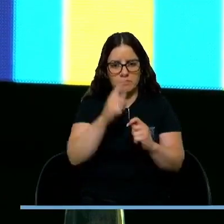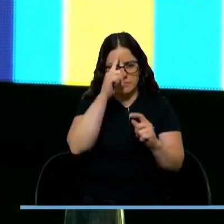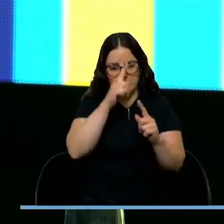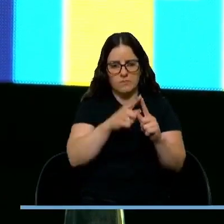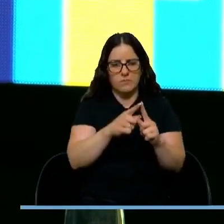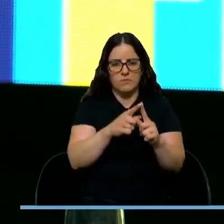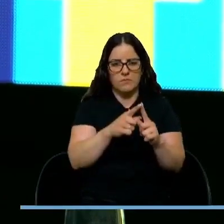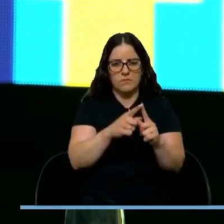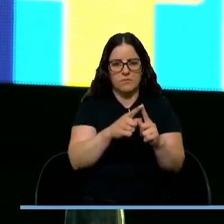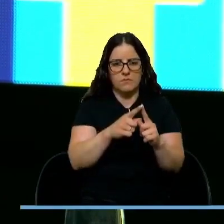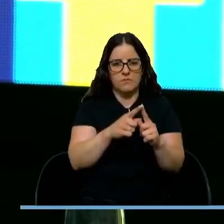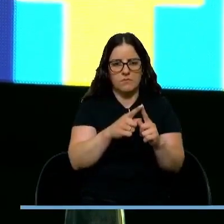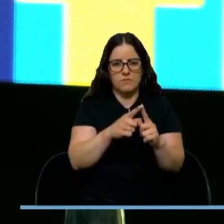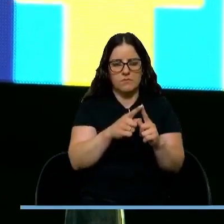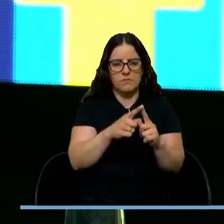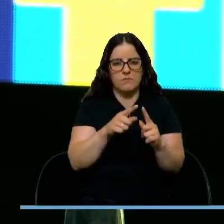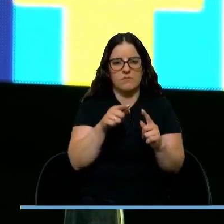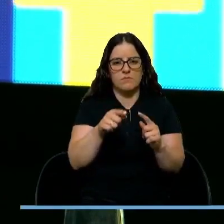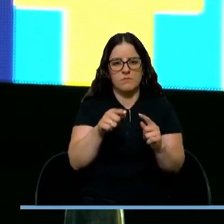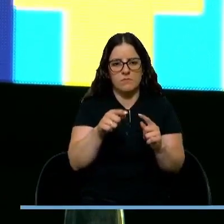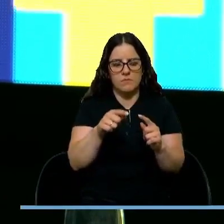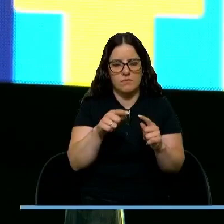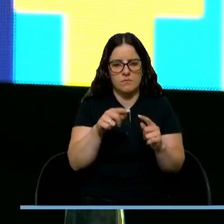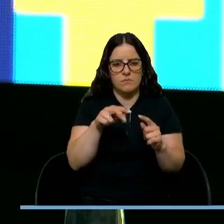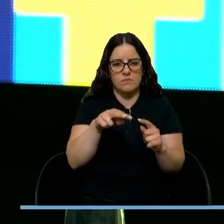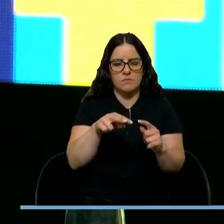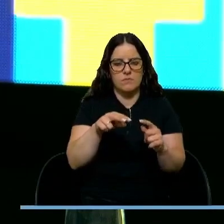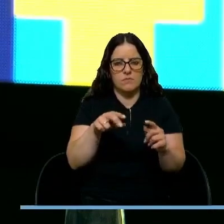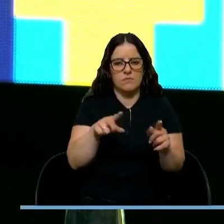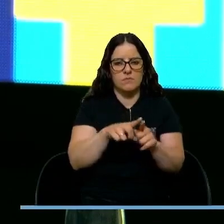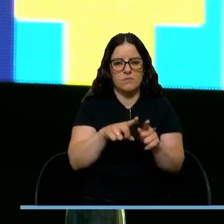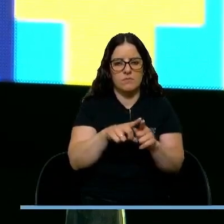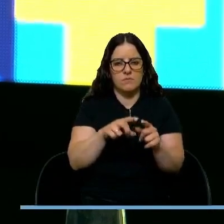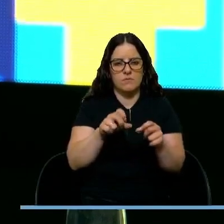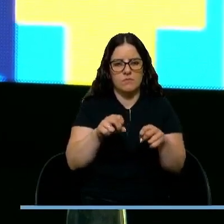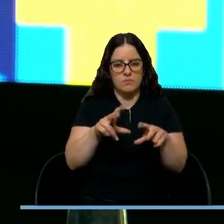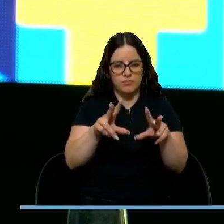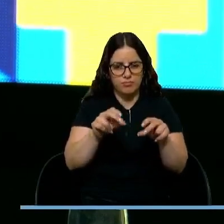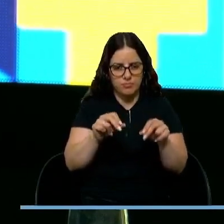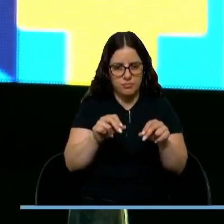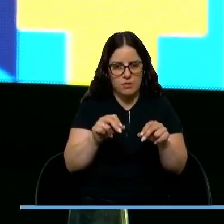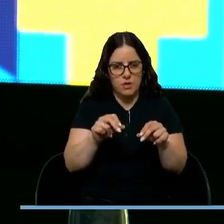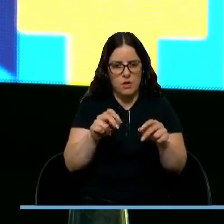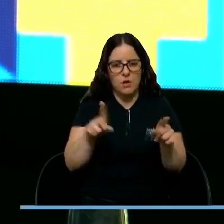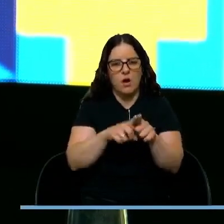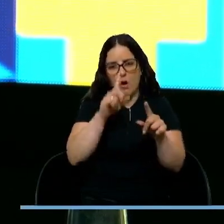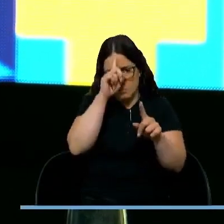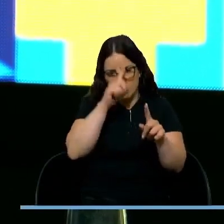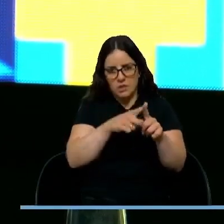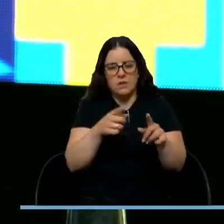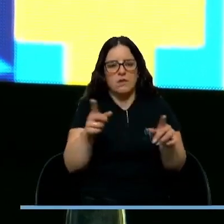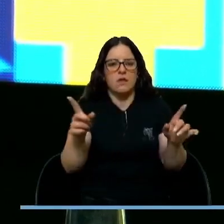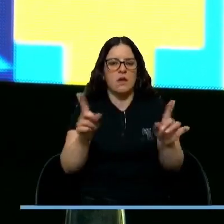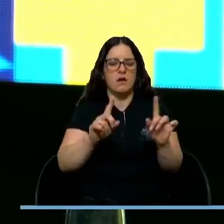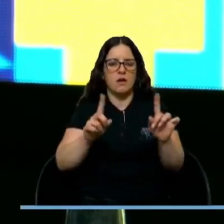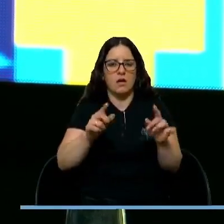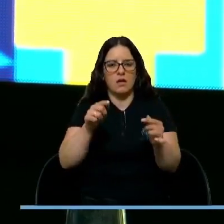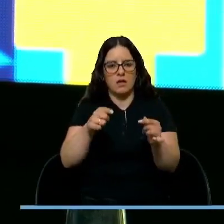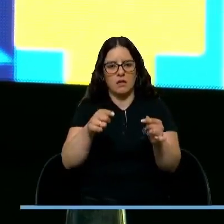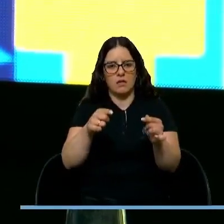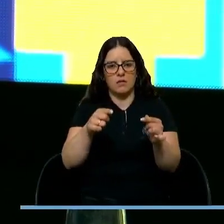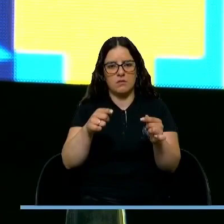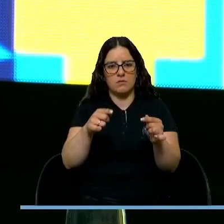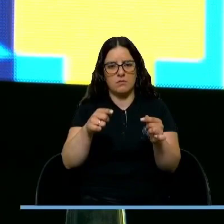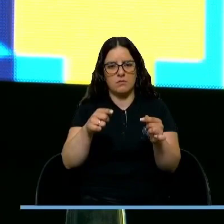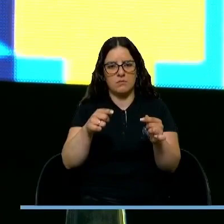And we don't believe net zero as a target, but as a way of working. You know, net zero, if we see it as a target, we are making